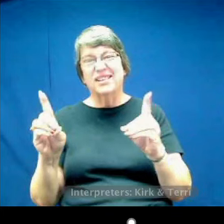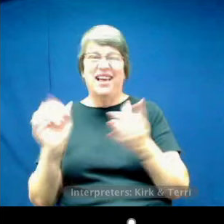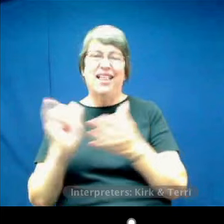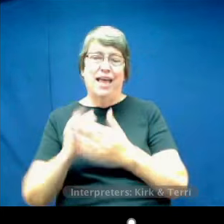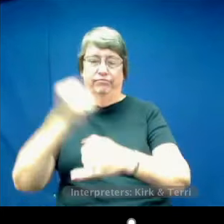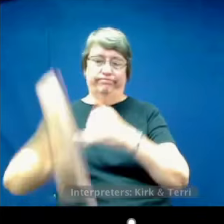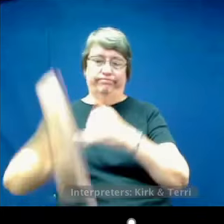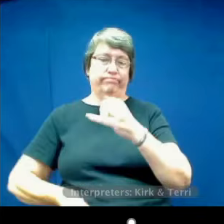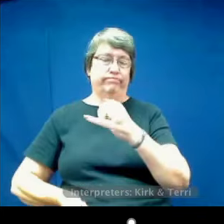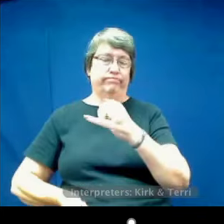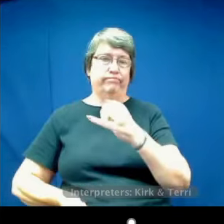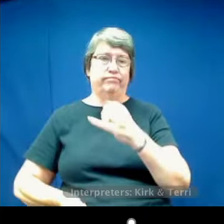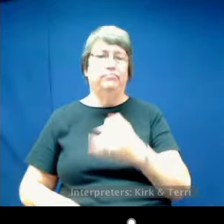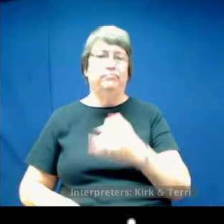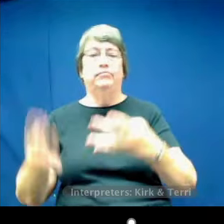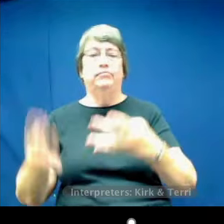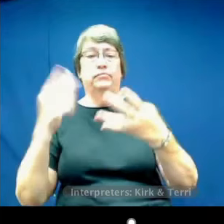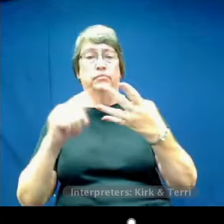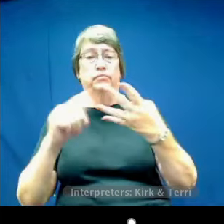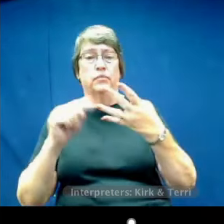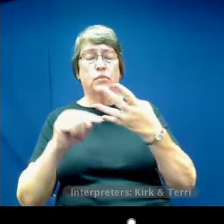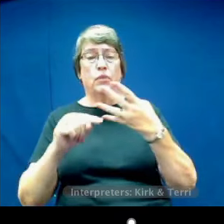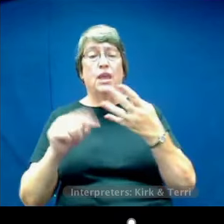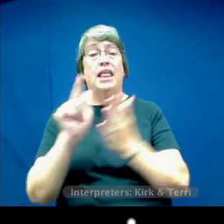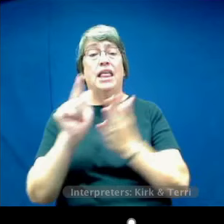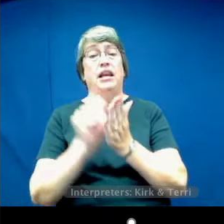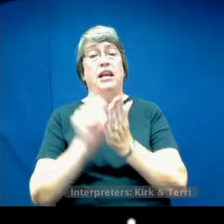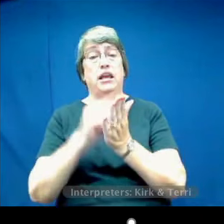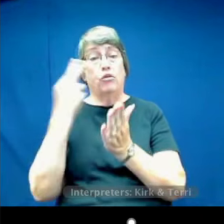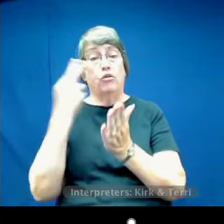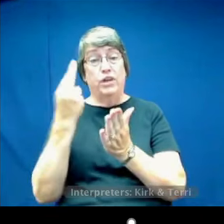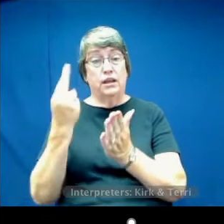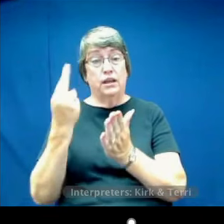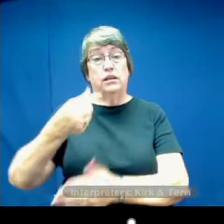and the parties are asking the court to dissolve the marriage finally.